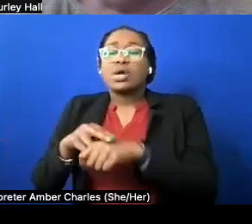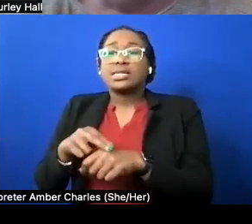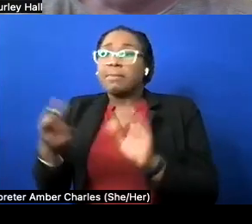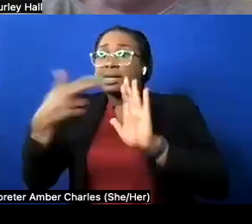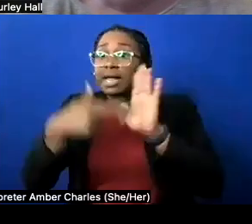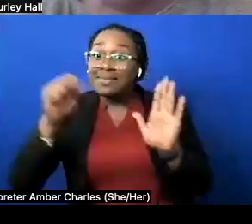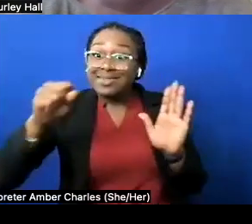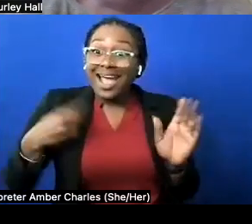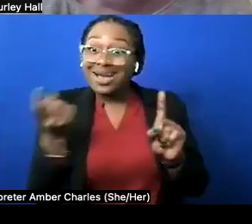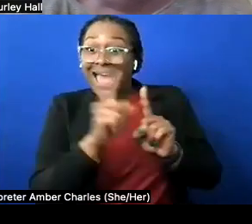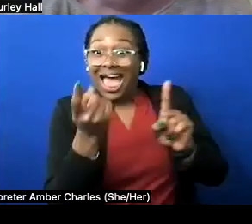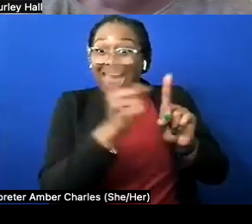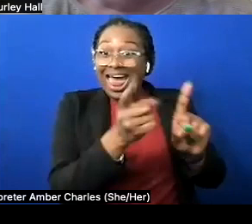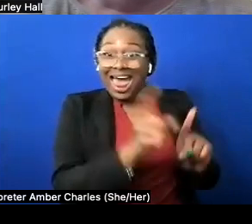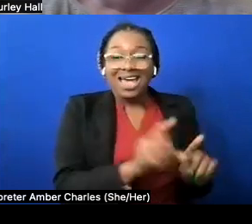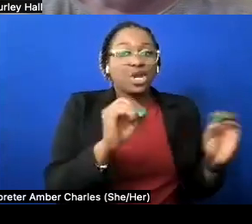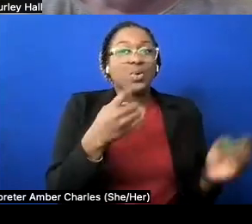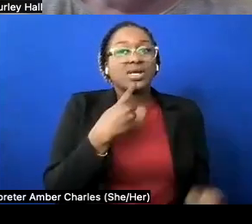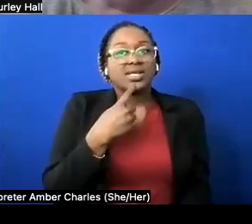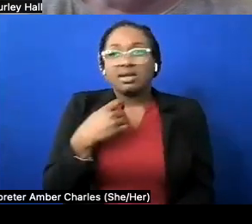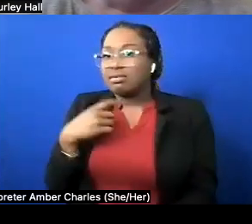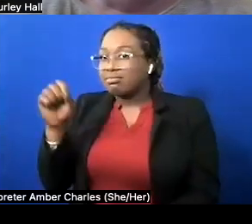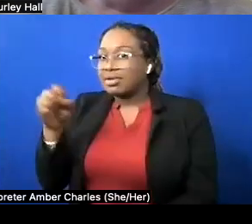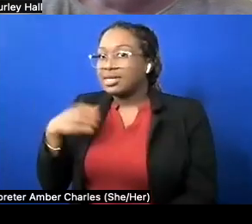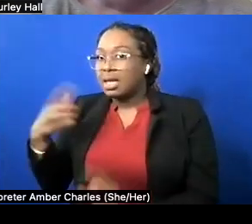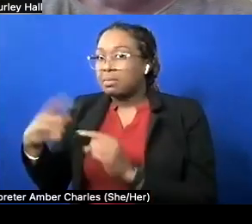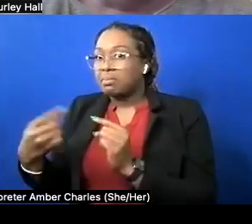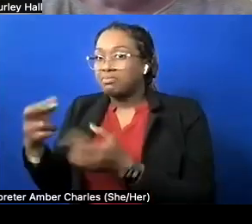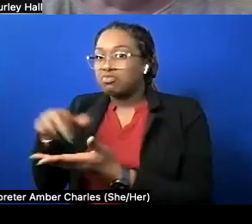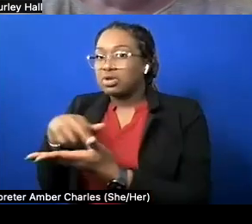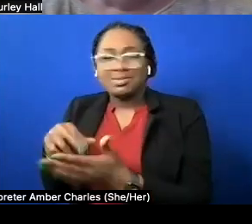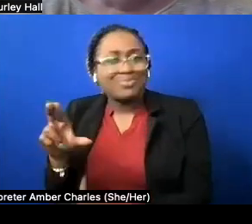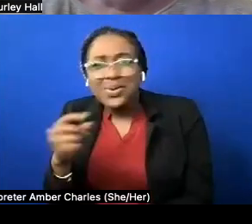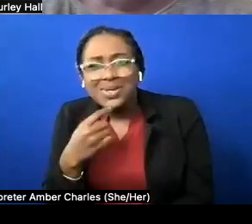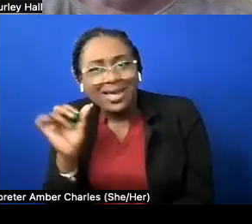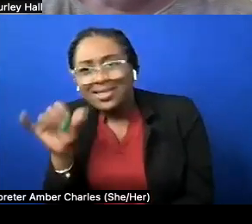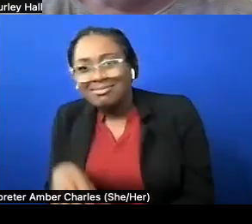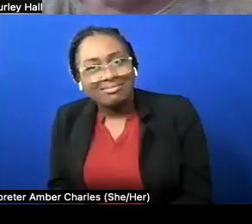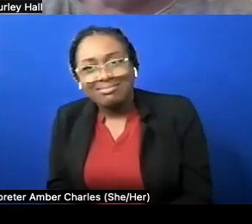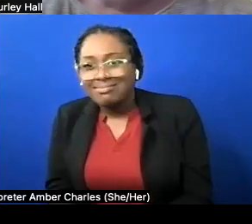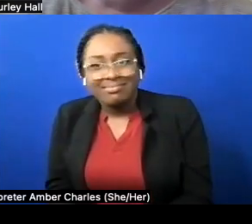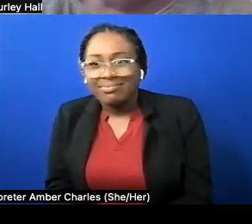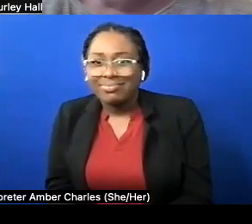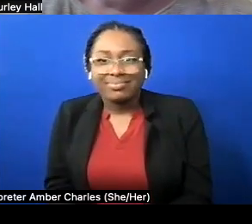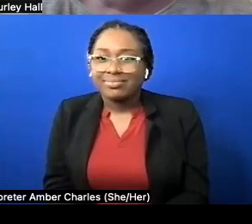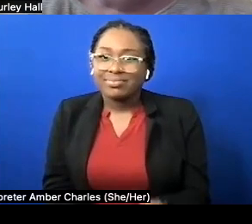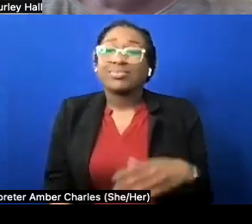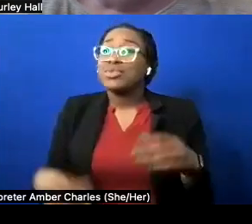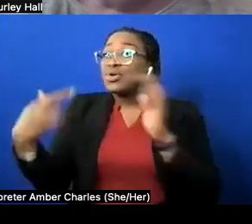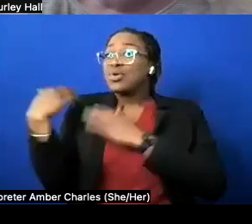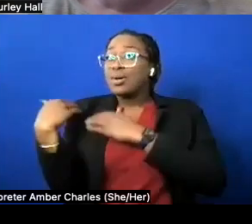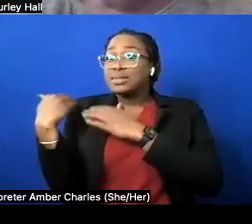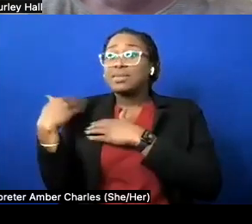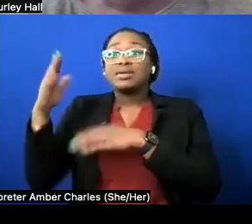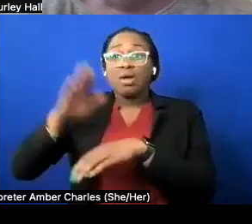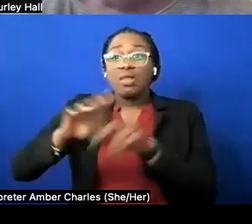an ally, because nobody wants to sign up and say, yes, I'm racist. No one's going to say that. So the responsibility is on the